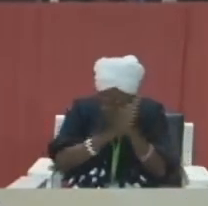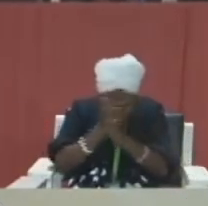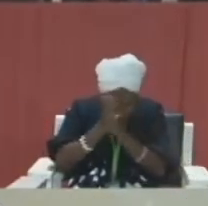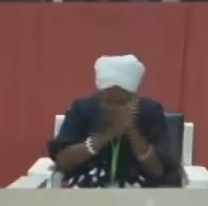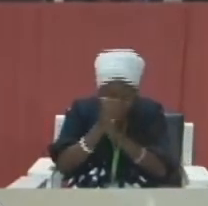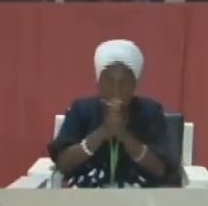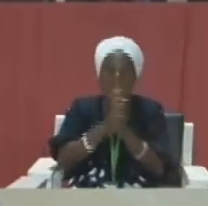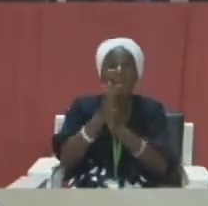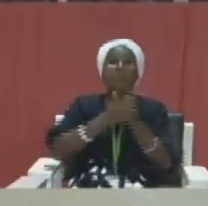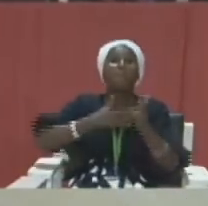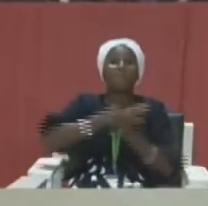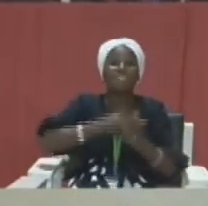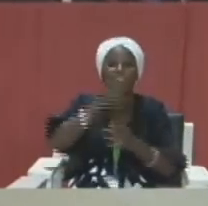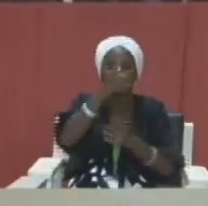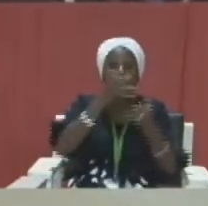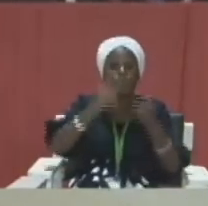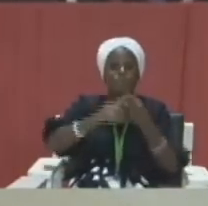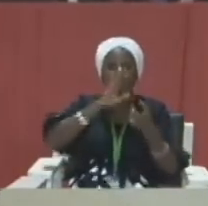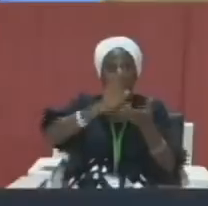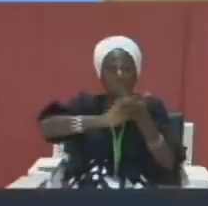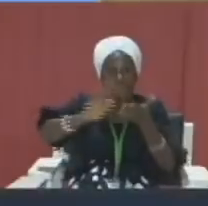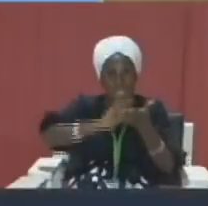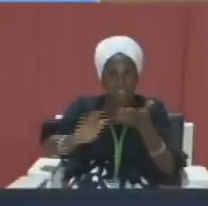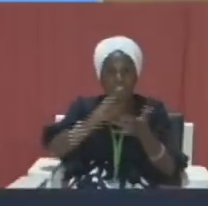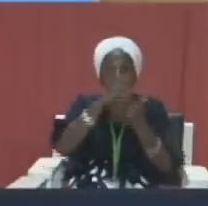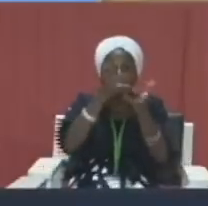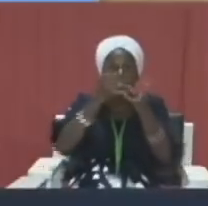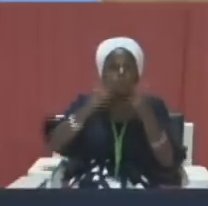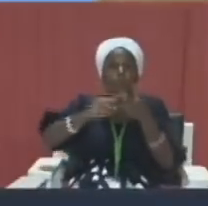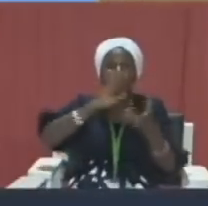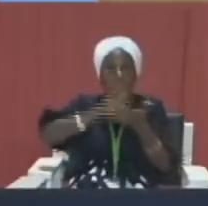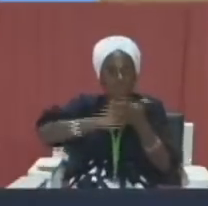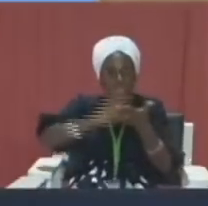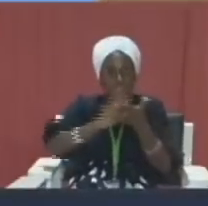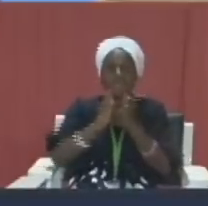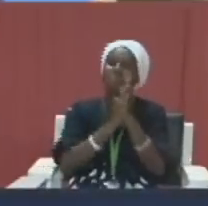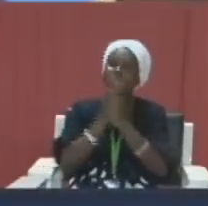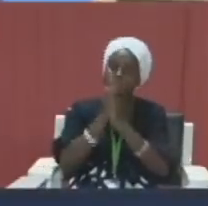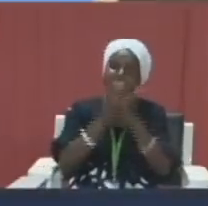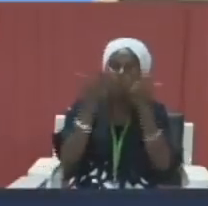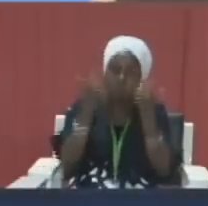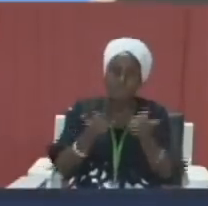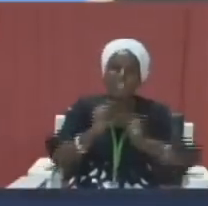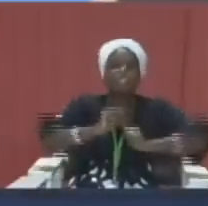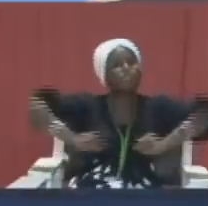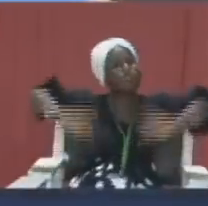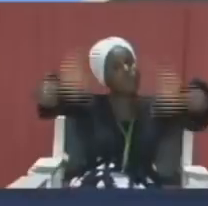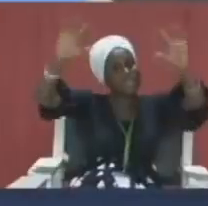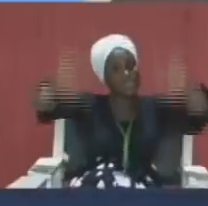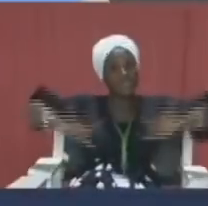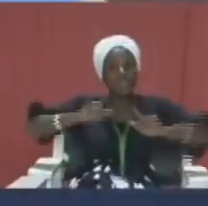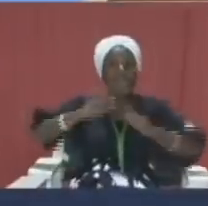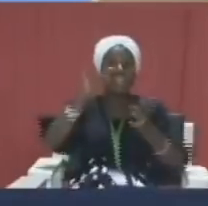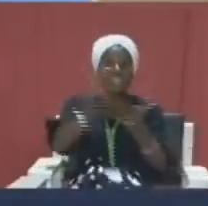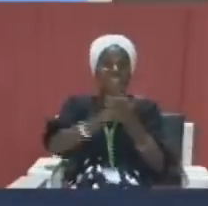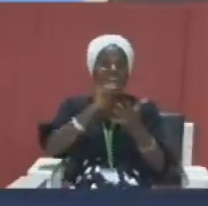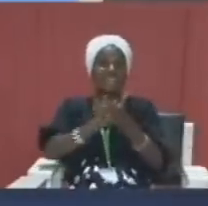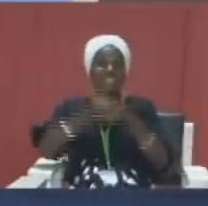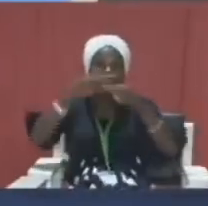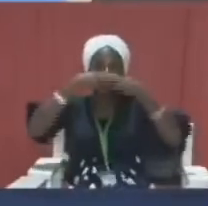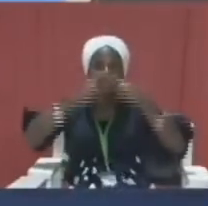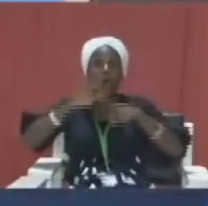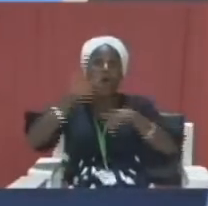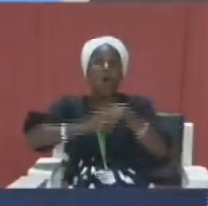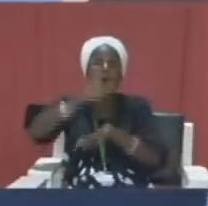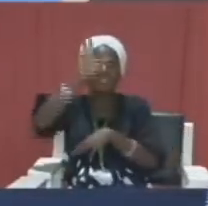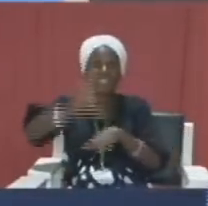be forgiven. You want to be forgiven. The thief on the cross said, Master, remember me in your kingdom. And as you